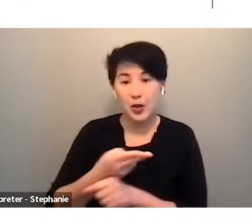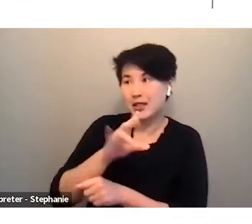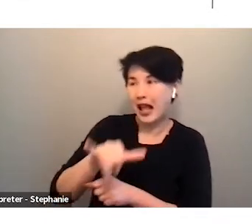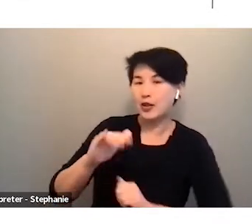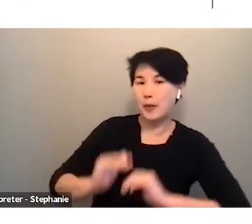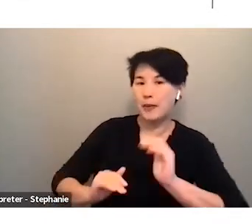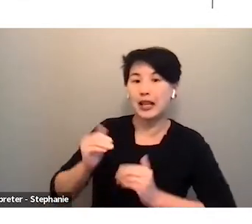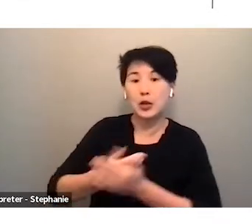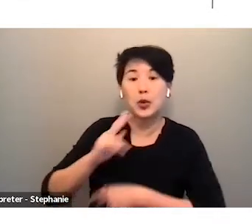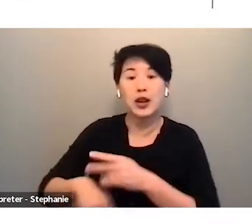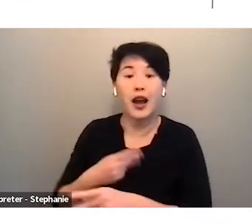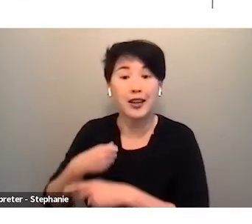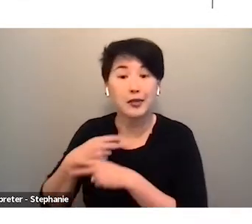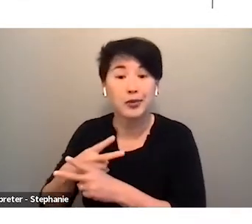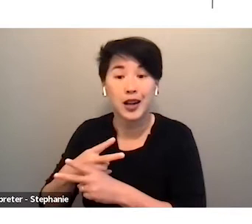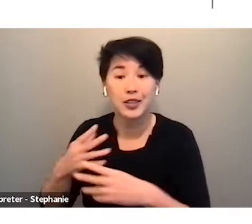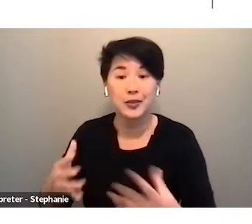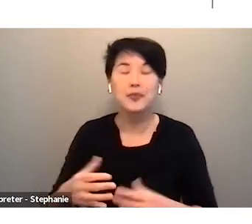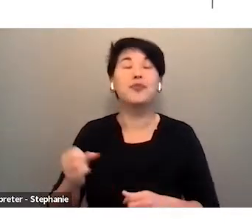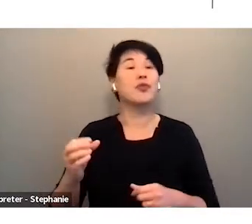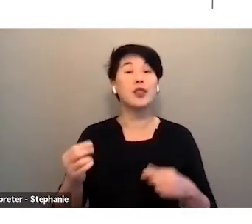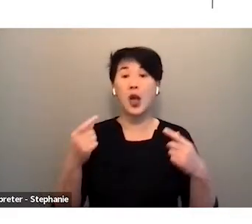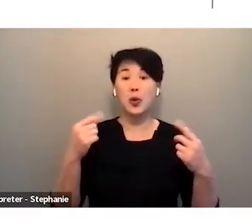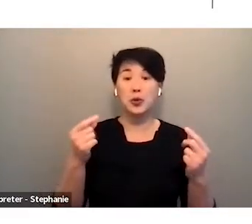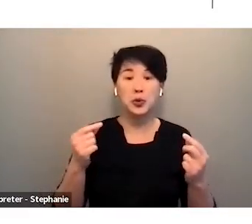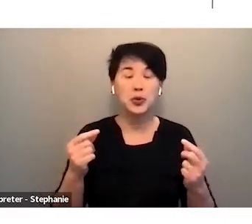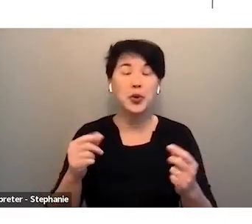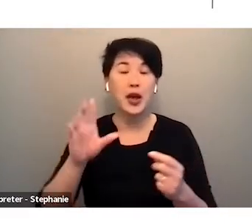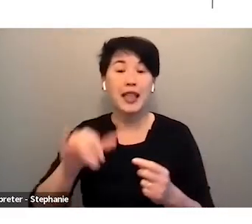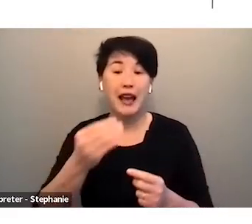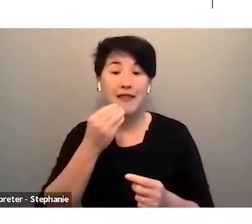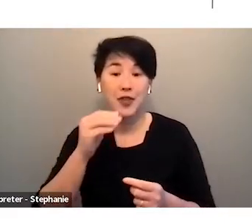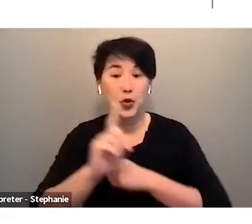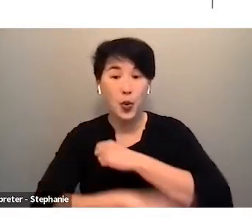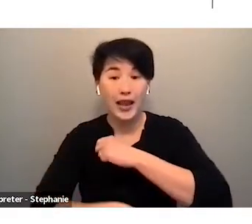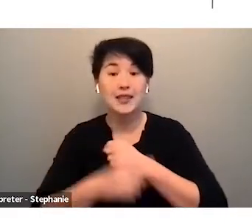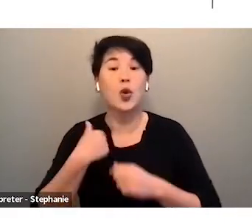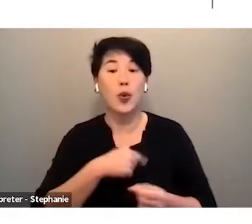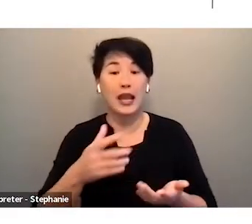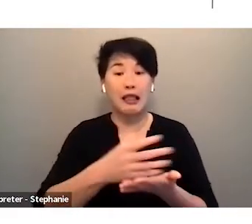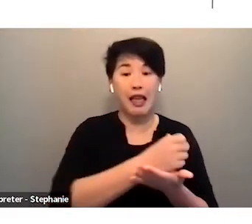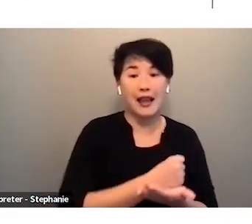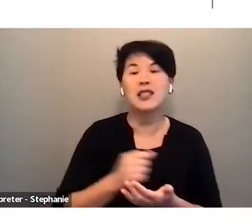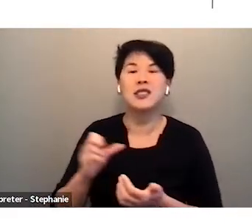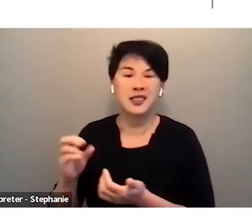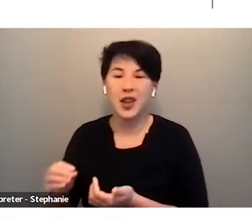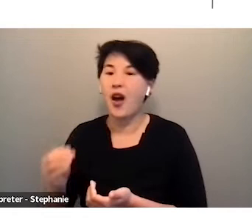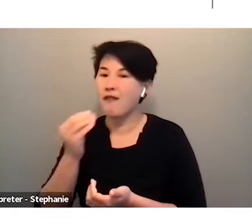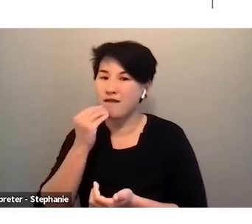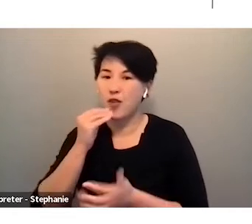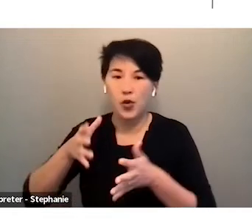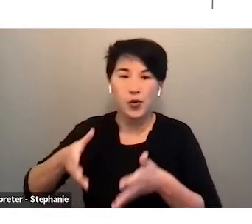of production? So what we did was take this food waste, we collected our own food waste as well as food scraps from local